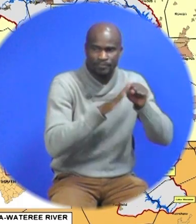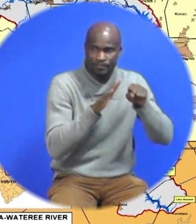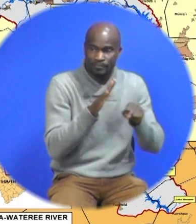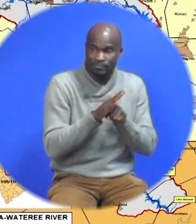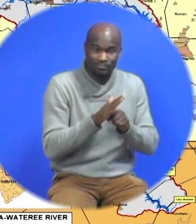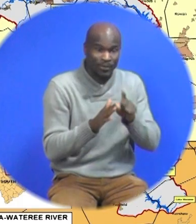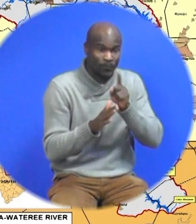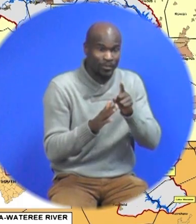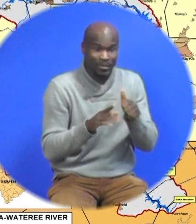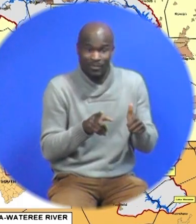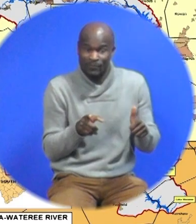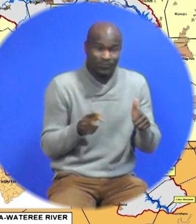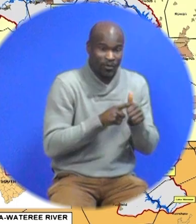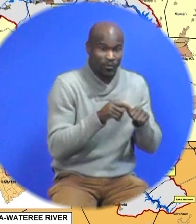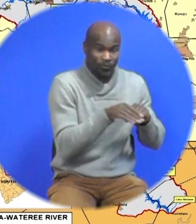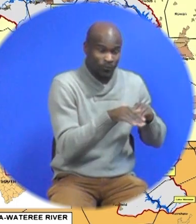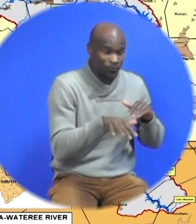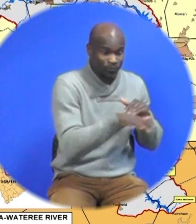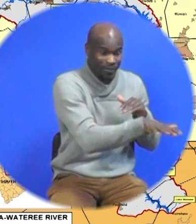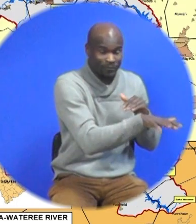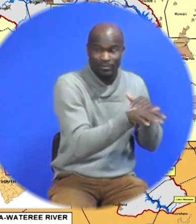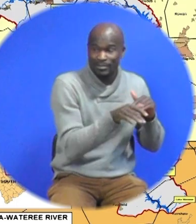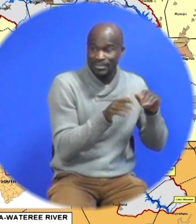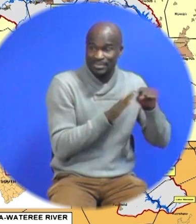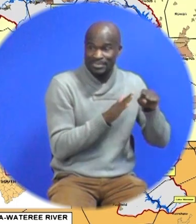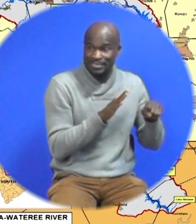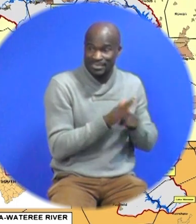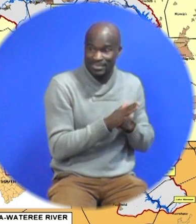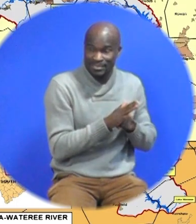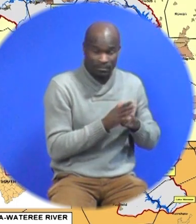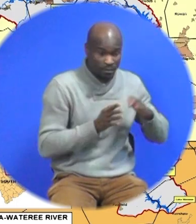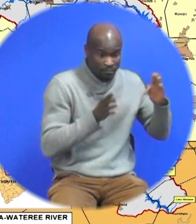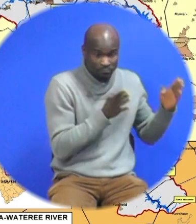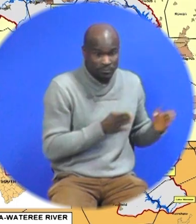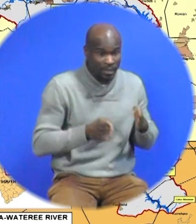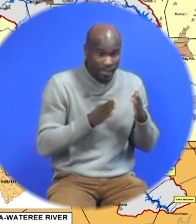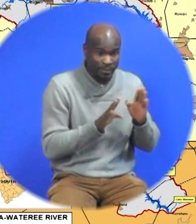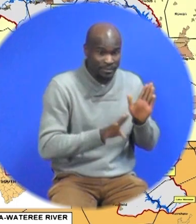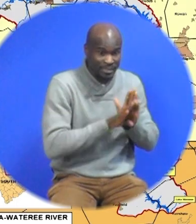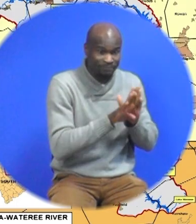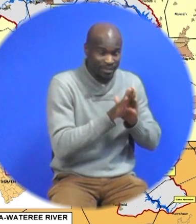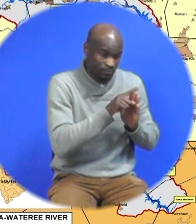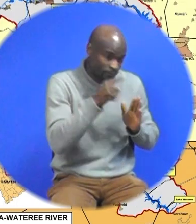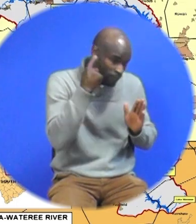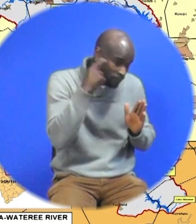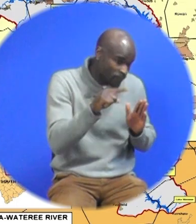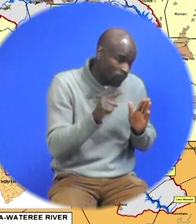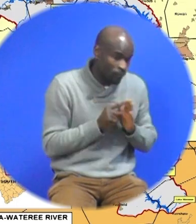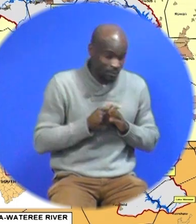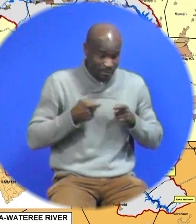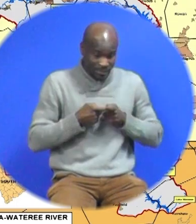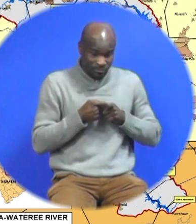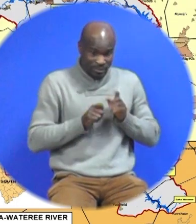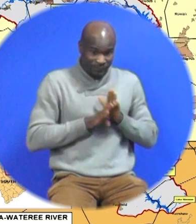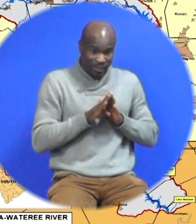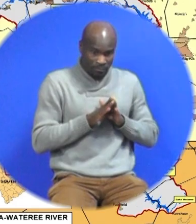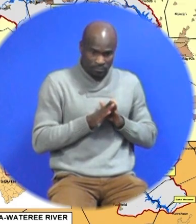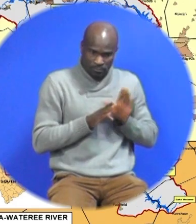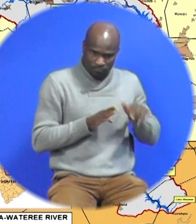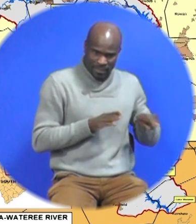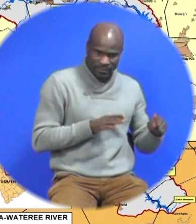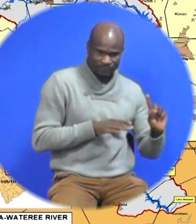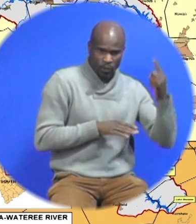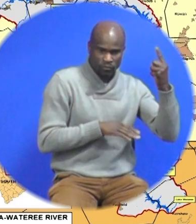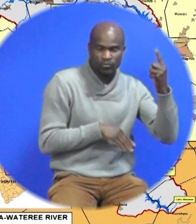first river in the United States completely planned and developed for electricity production, and started out in the early 20th century and